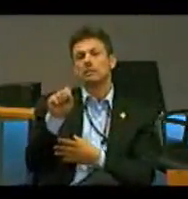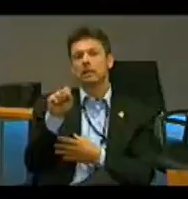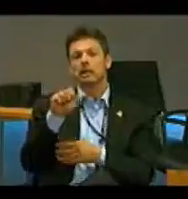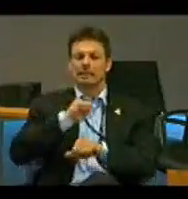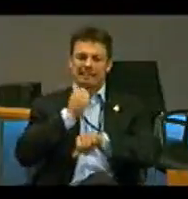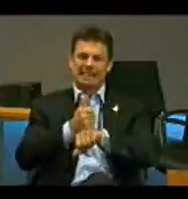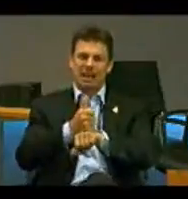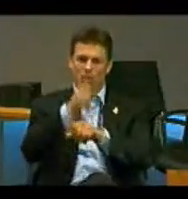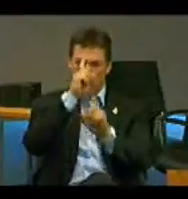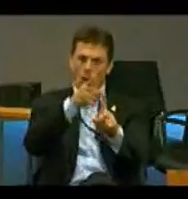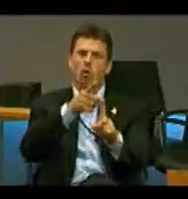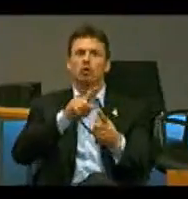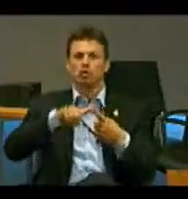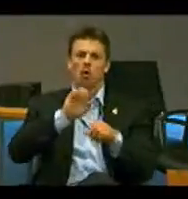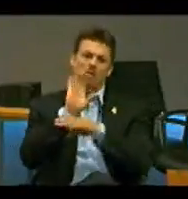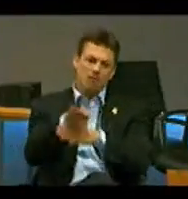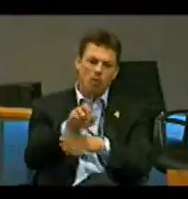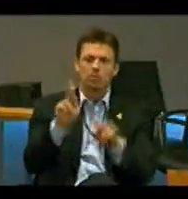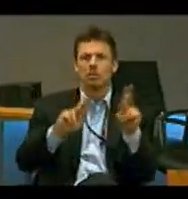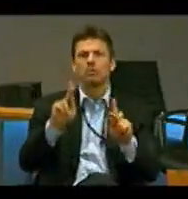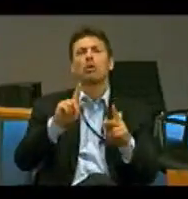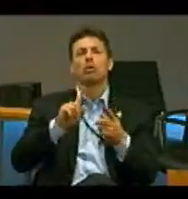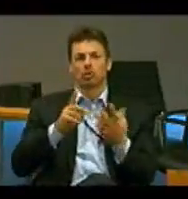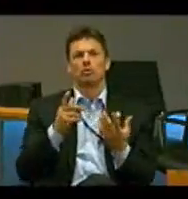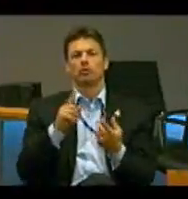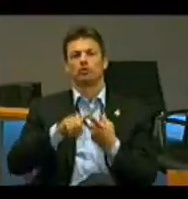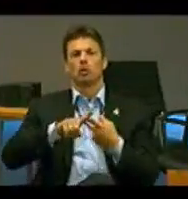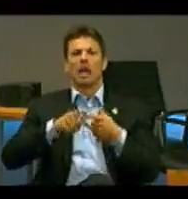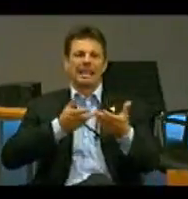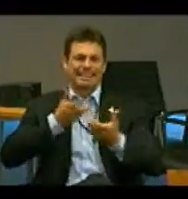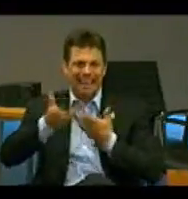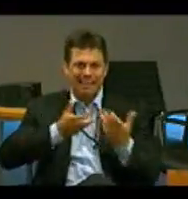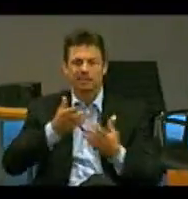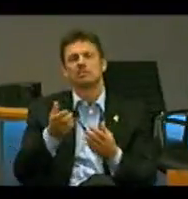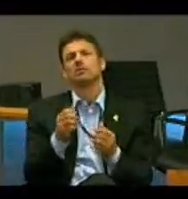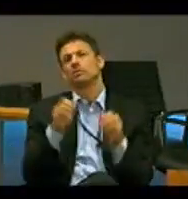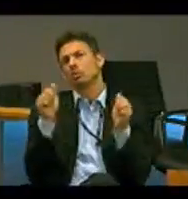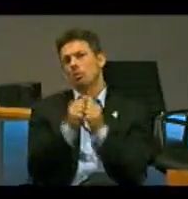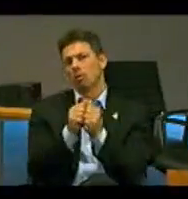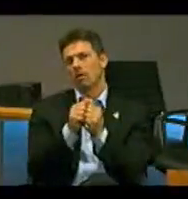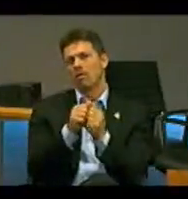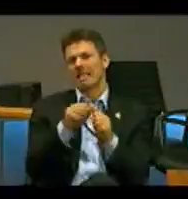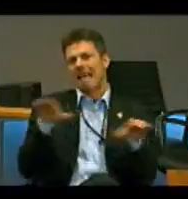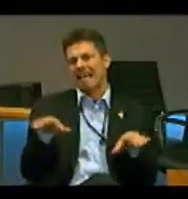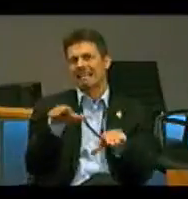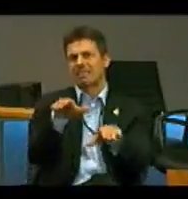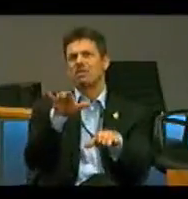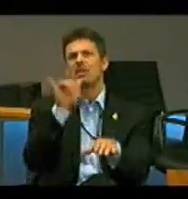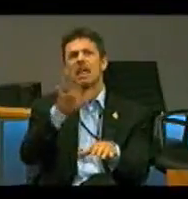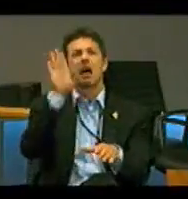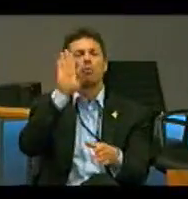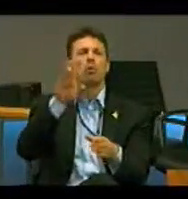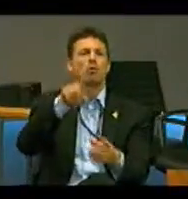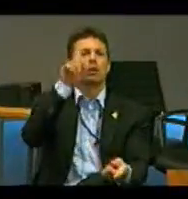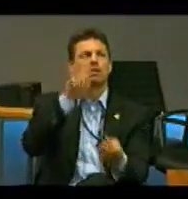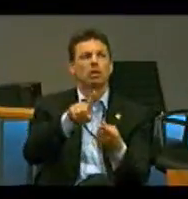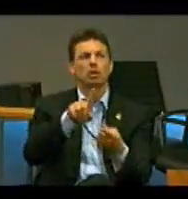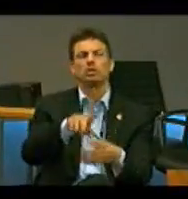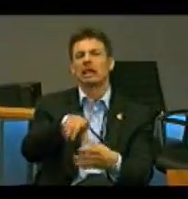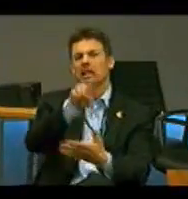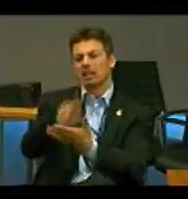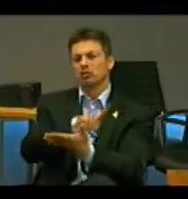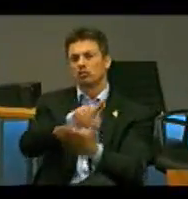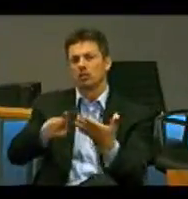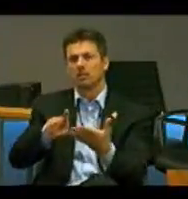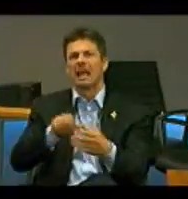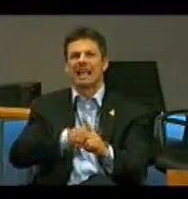set goals to force people to engage in the activities that will reduce the